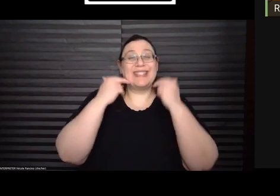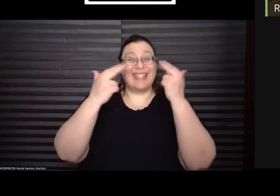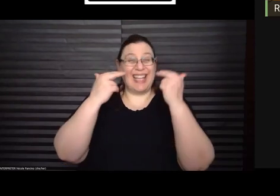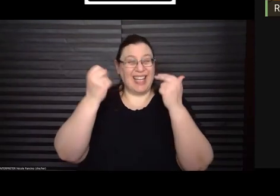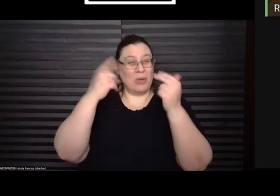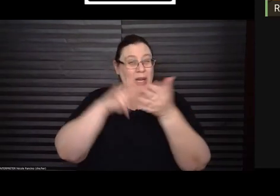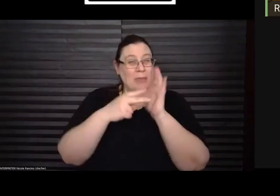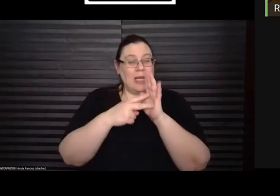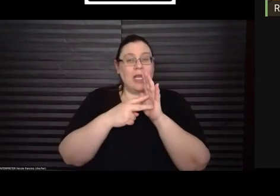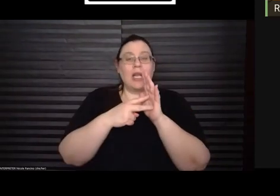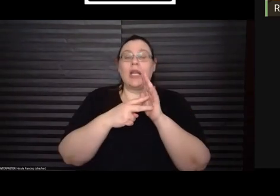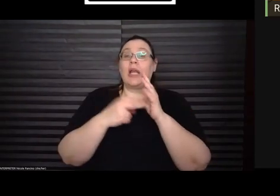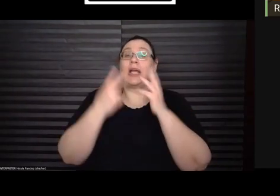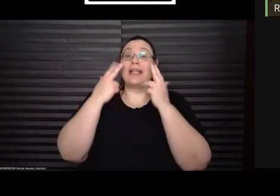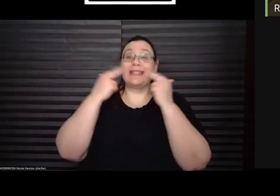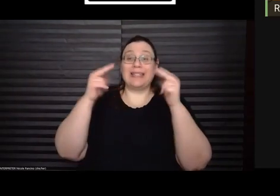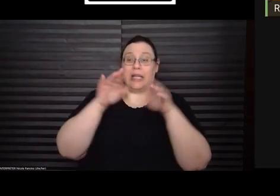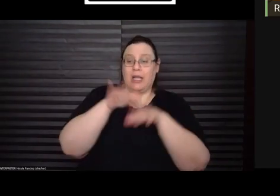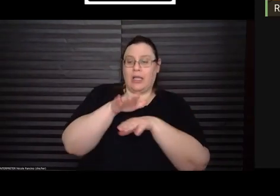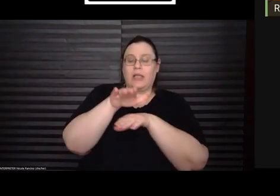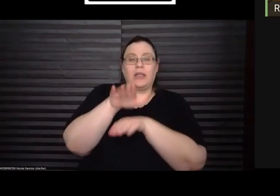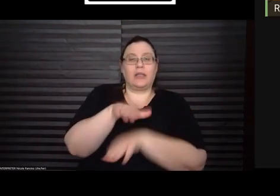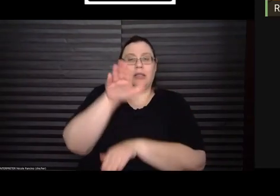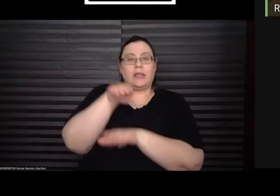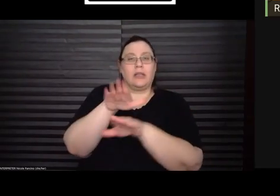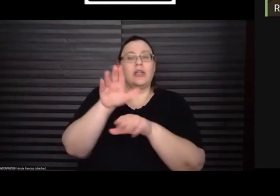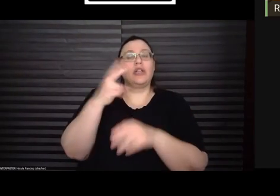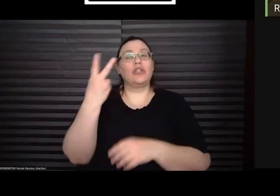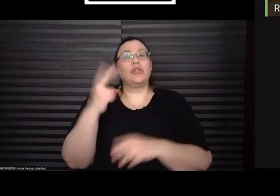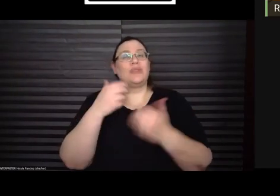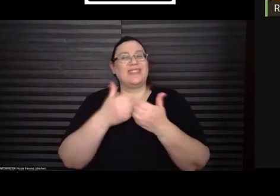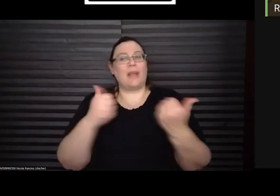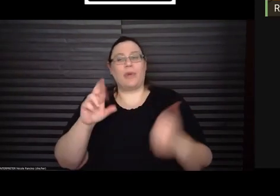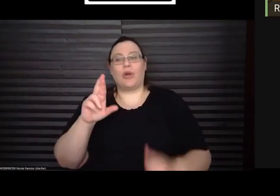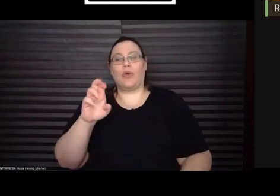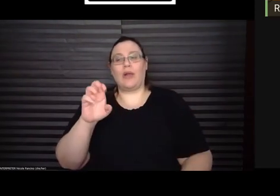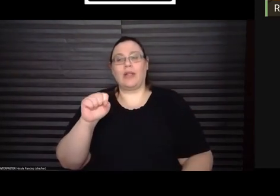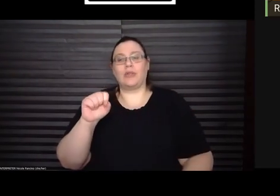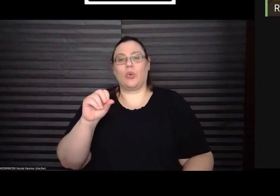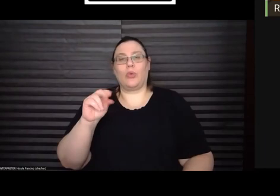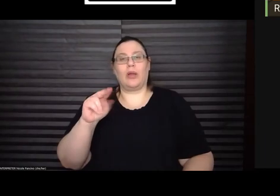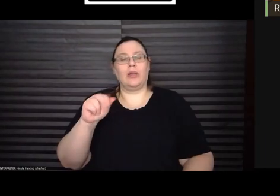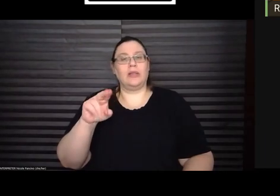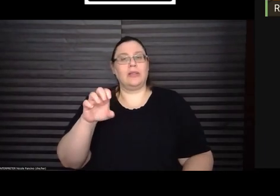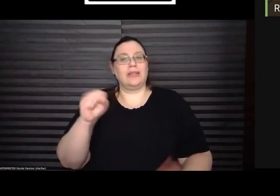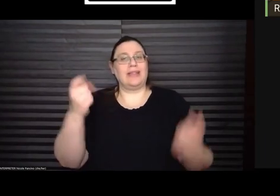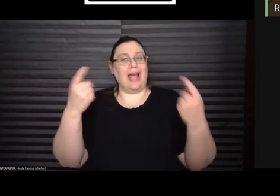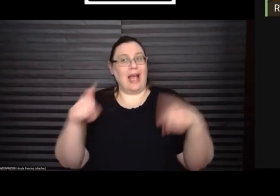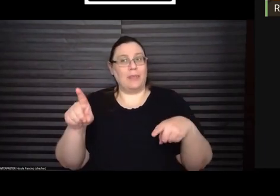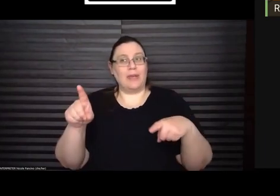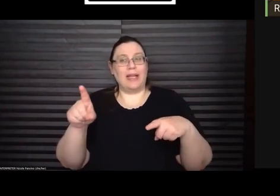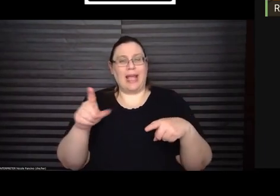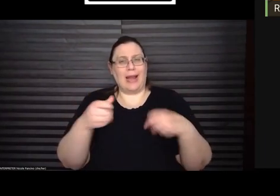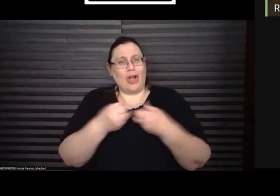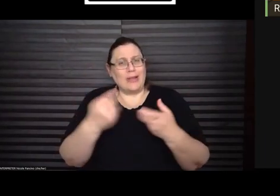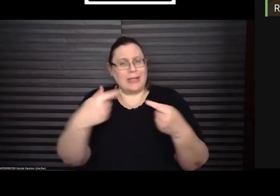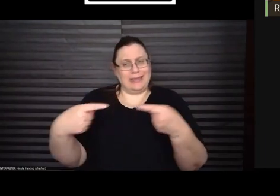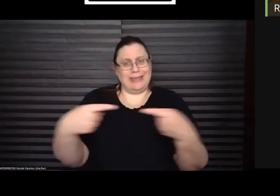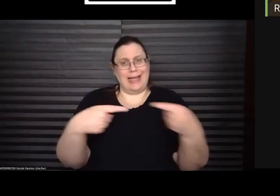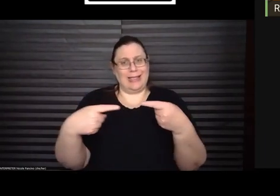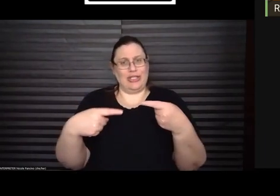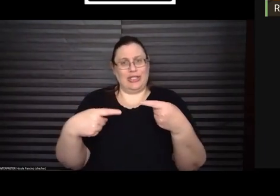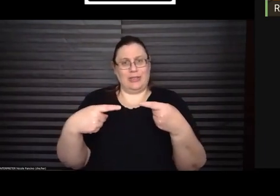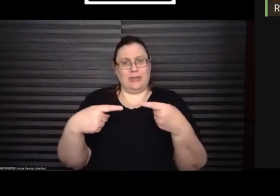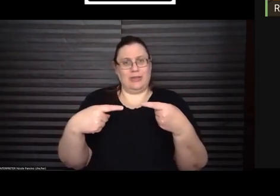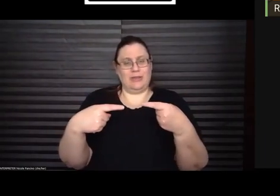know, where there's two resonances at play, you know, and the tension that's generated between,